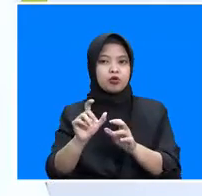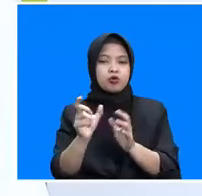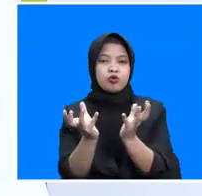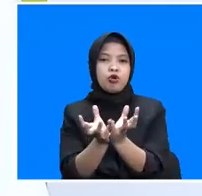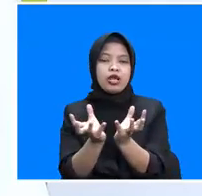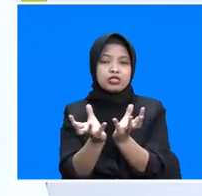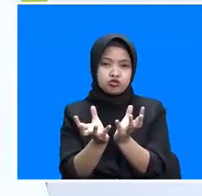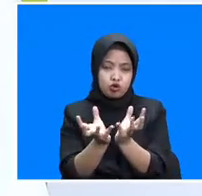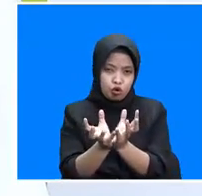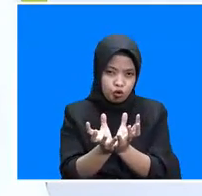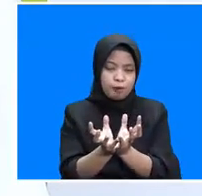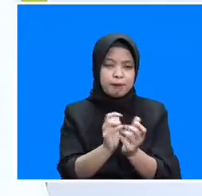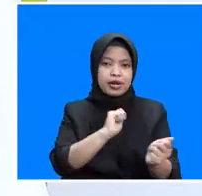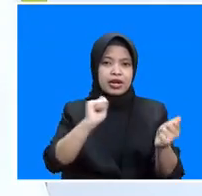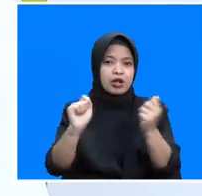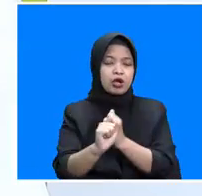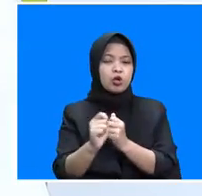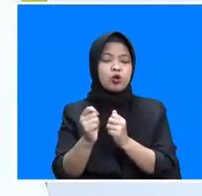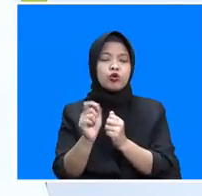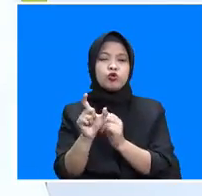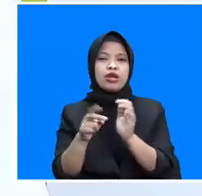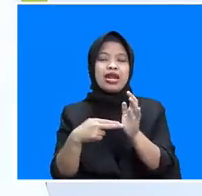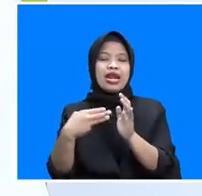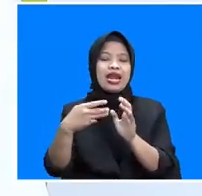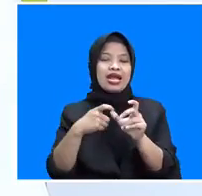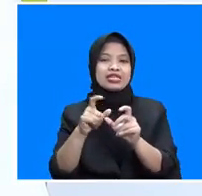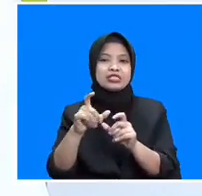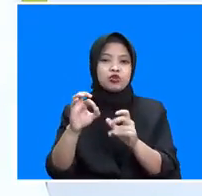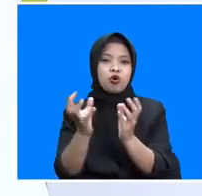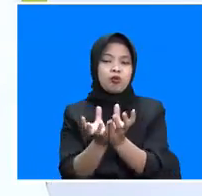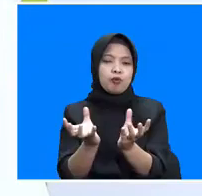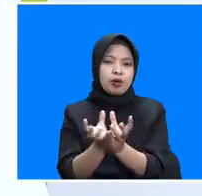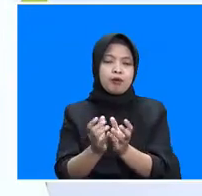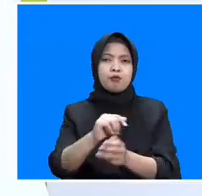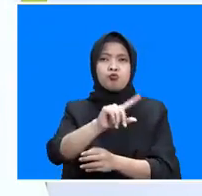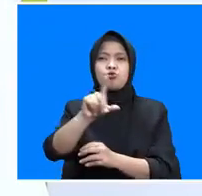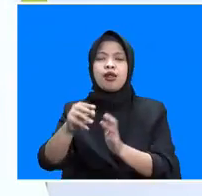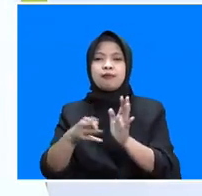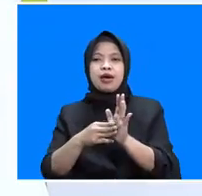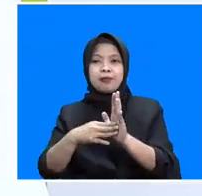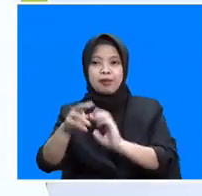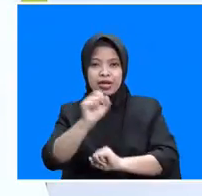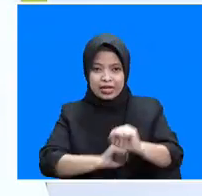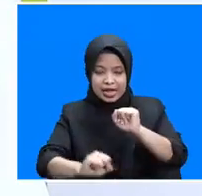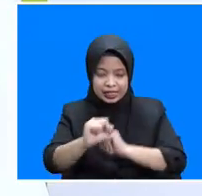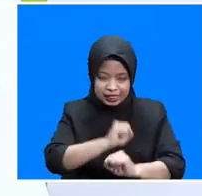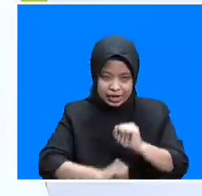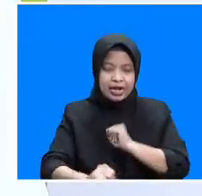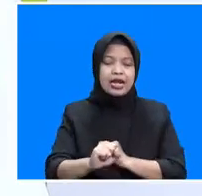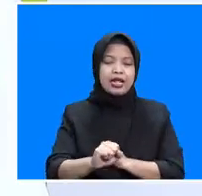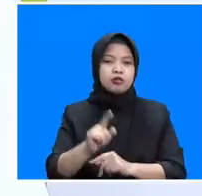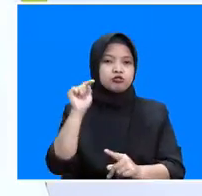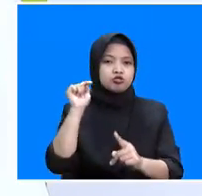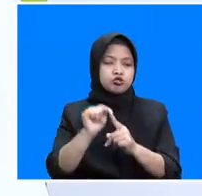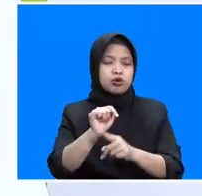is largely around the United Nations Sustainability mm-hmm. Development Goals mm-hmm. and goal number four, which is around that quality mm-hmm.